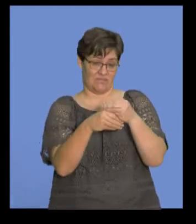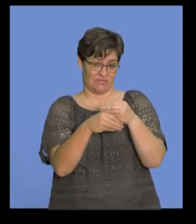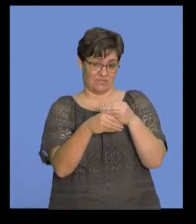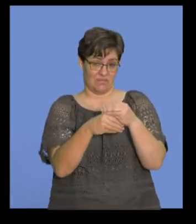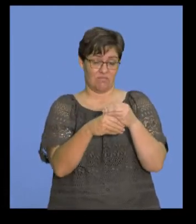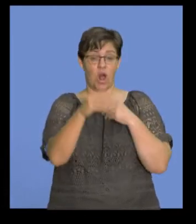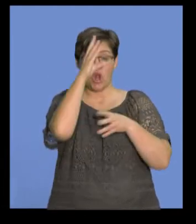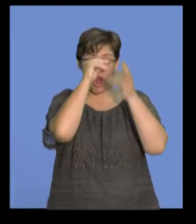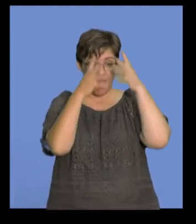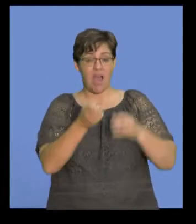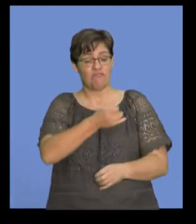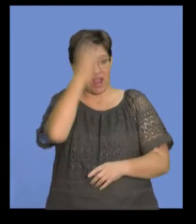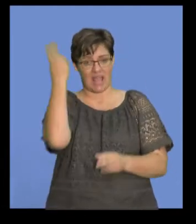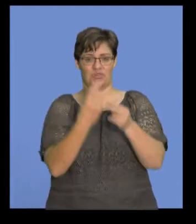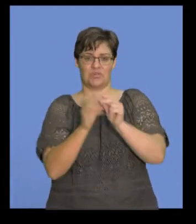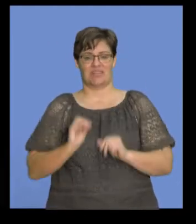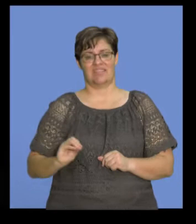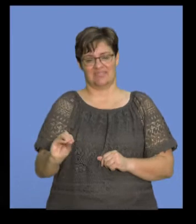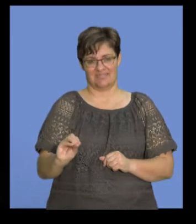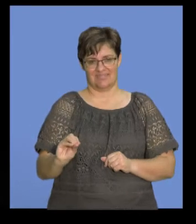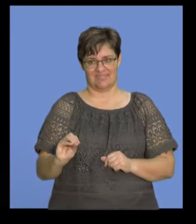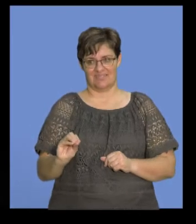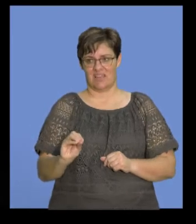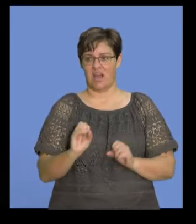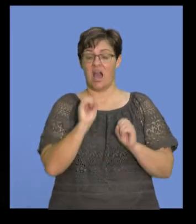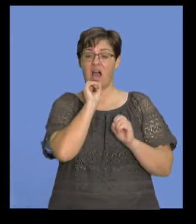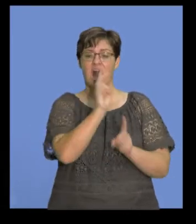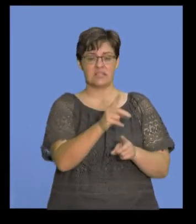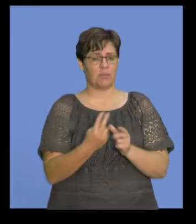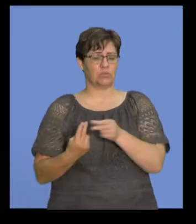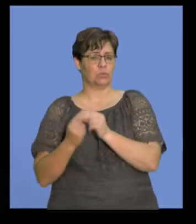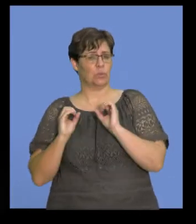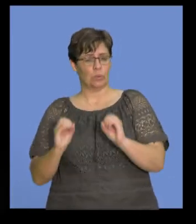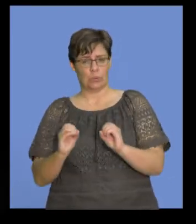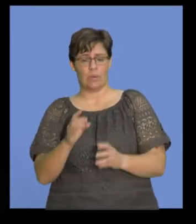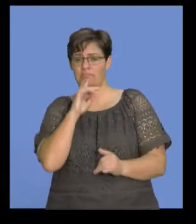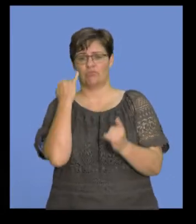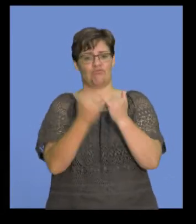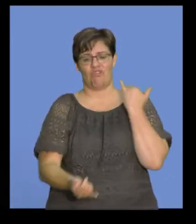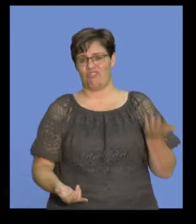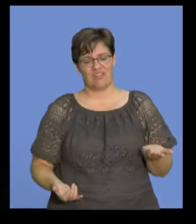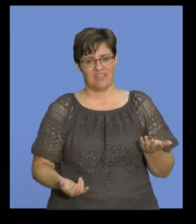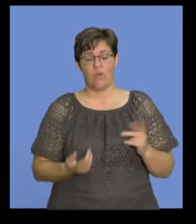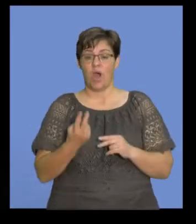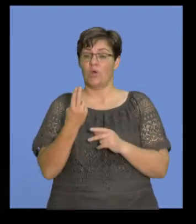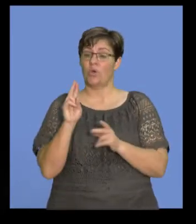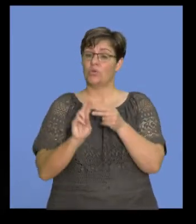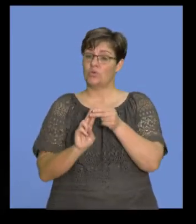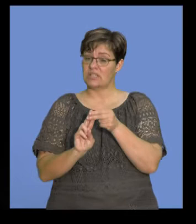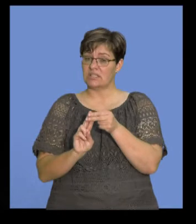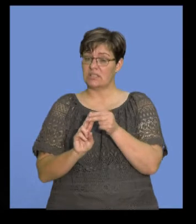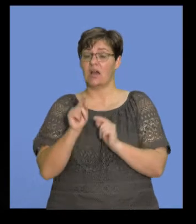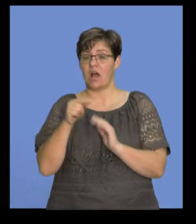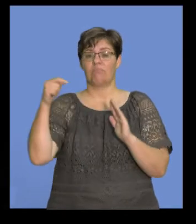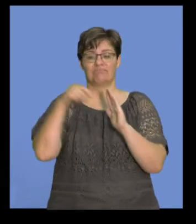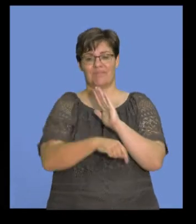And often learners tend to forget the unit, and they give the answer, and there's no unit, and because the unit is absent, they